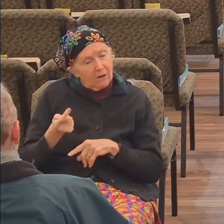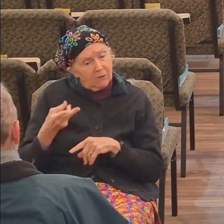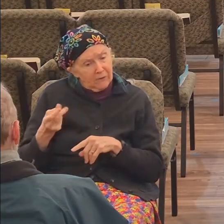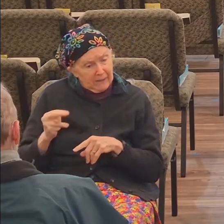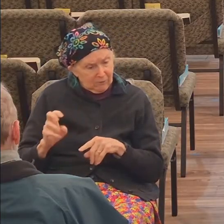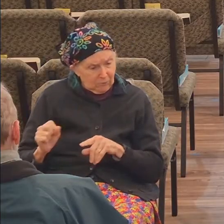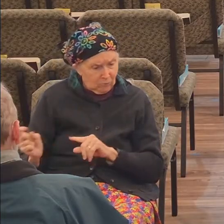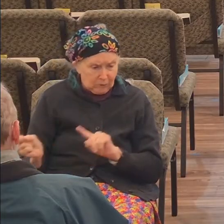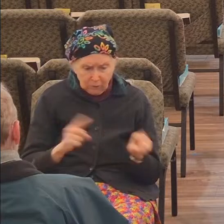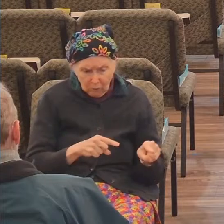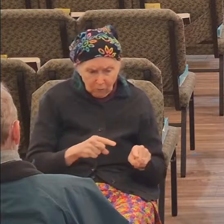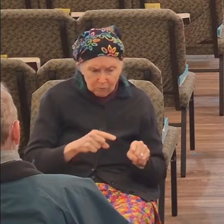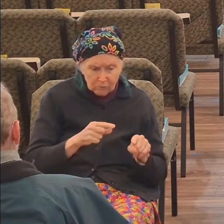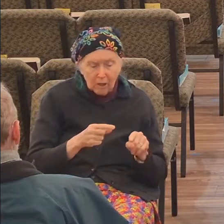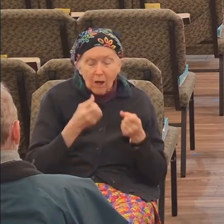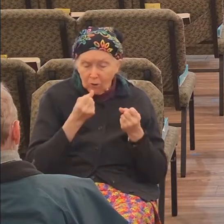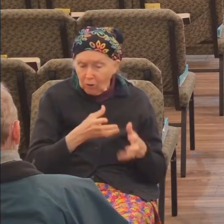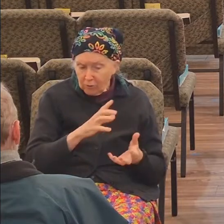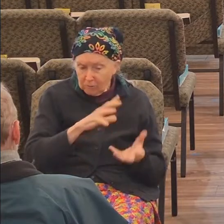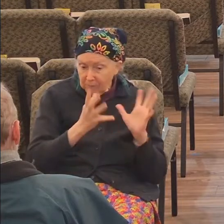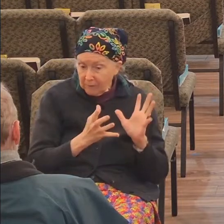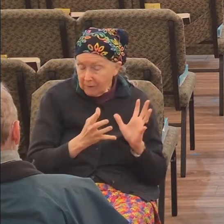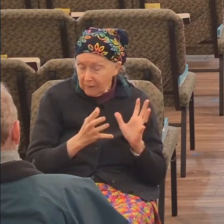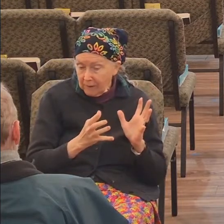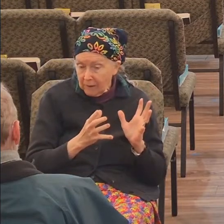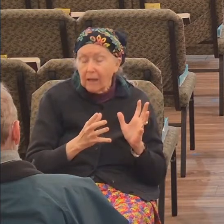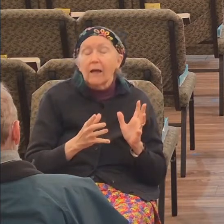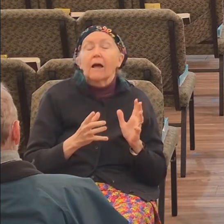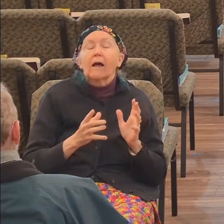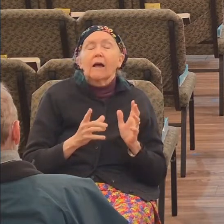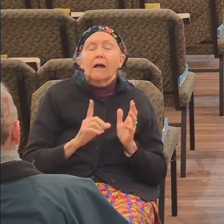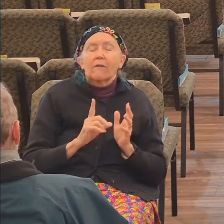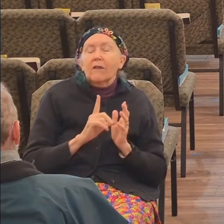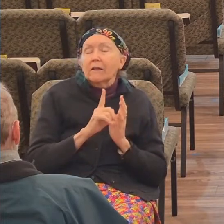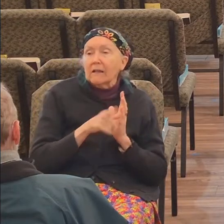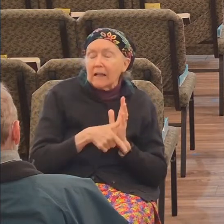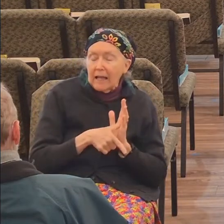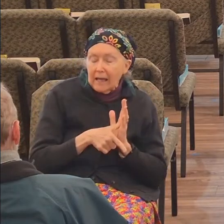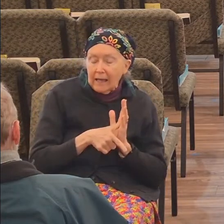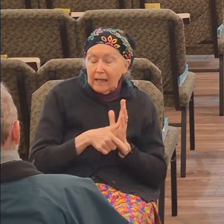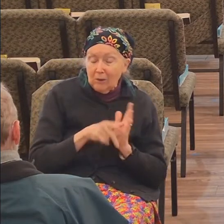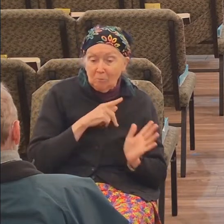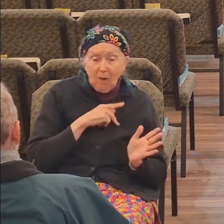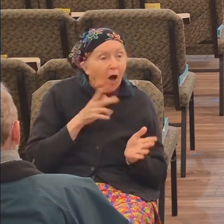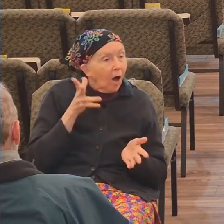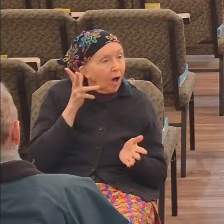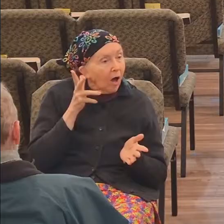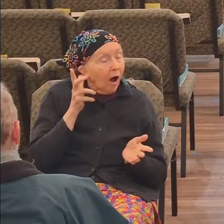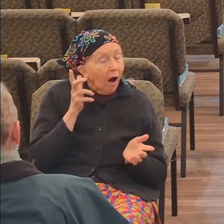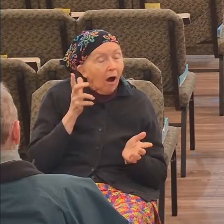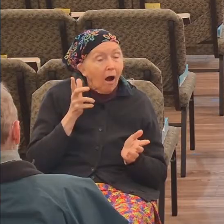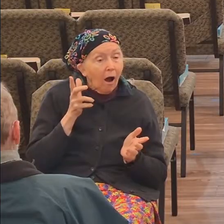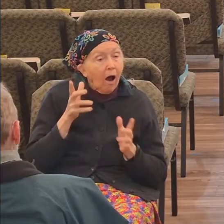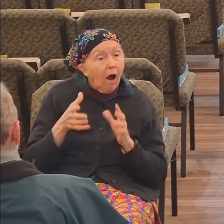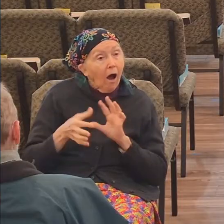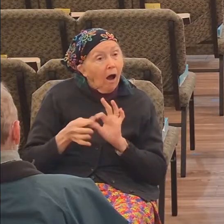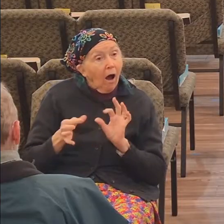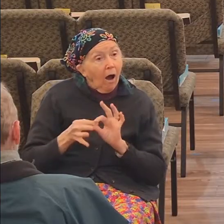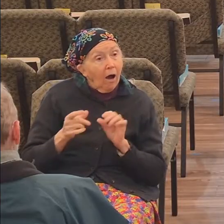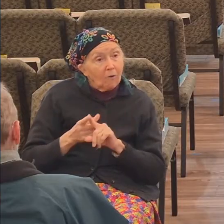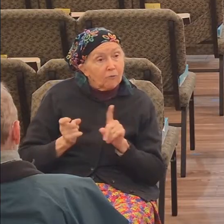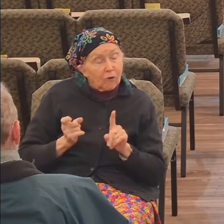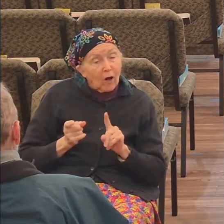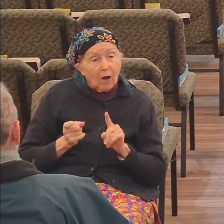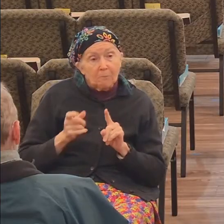Timothy about how this church community is doing. And Paul is ecstatic, he's excited, and this letter is